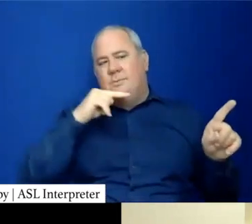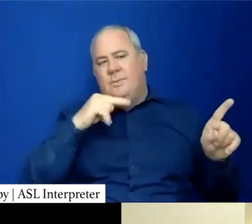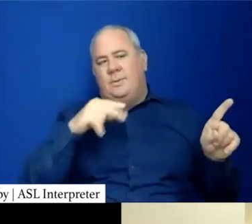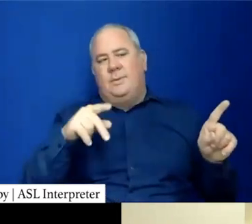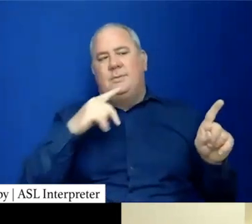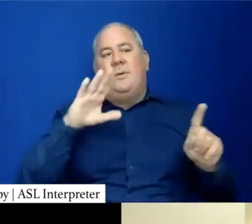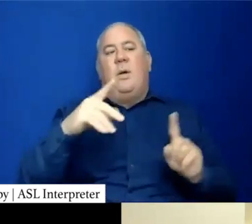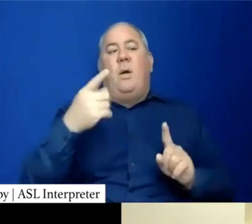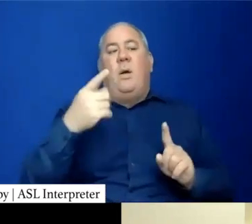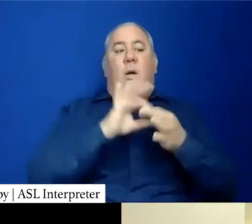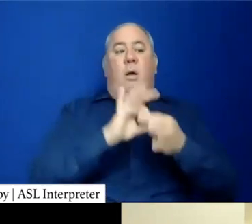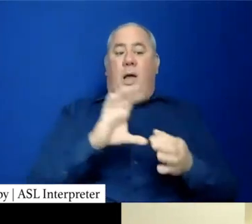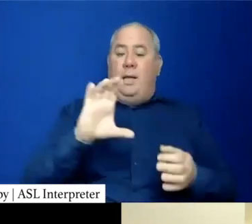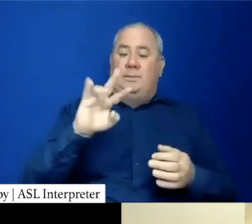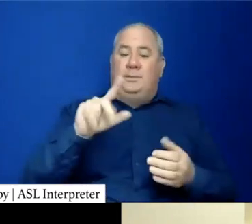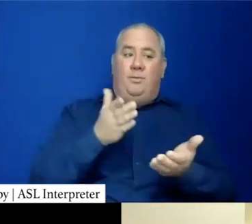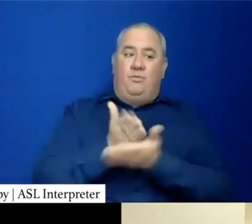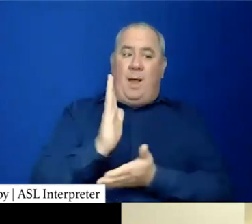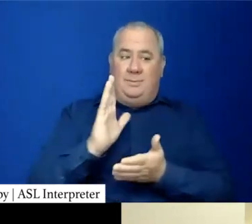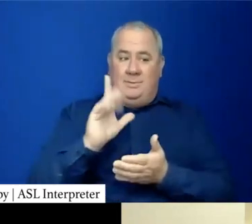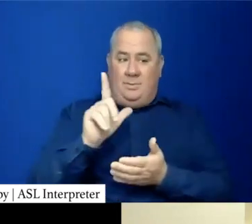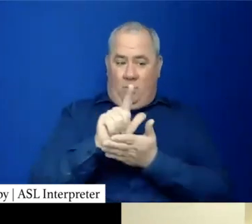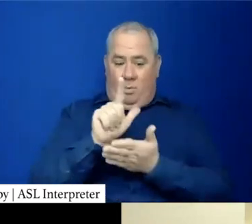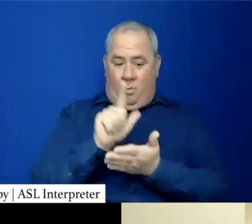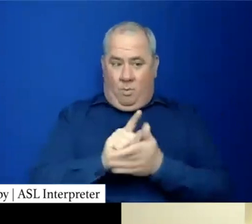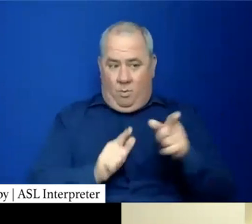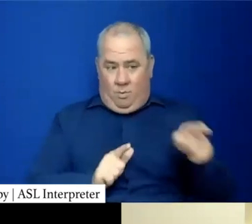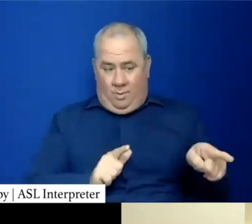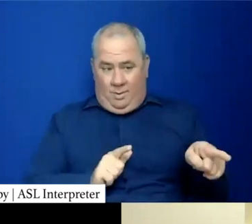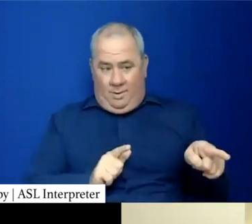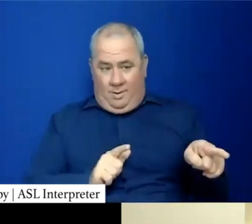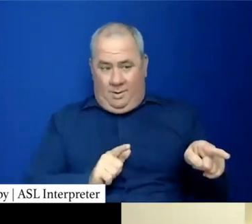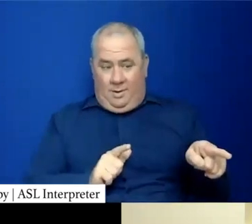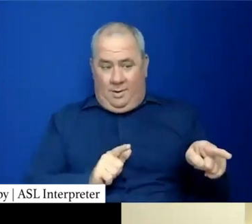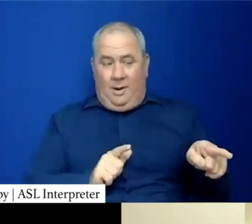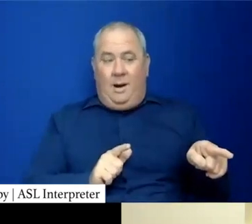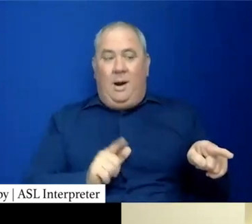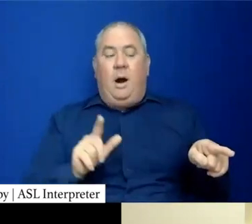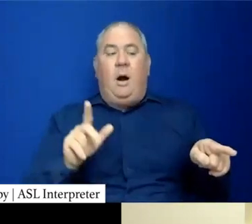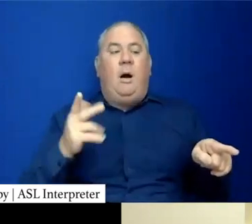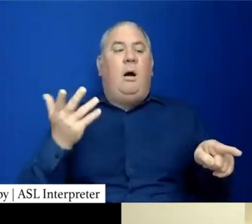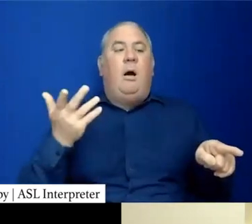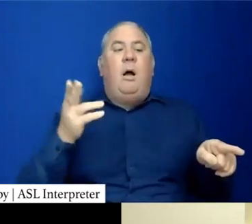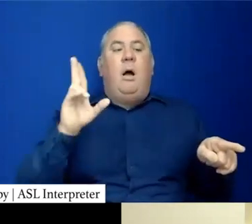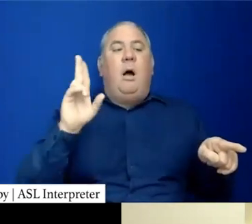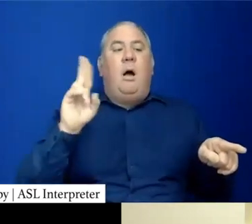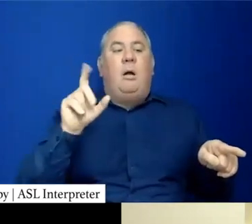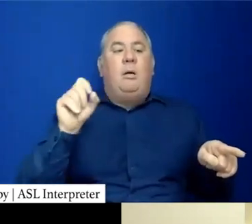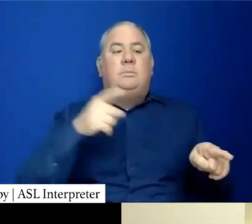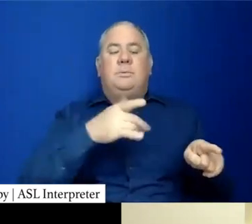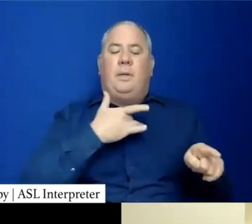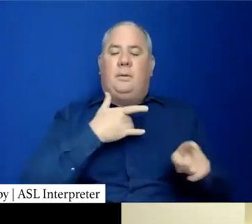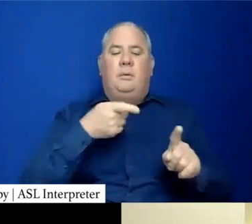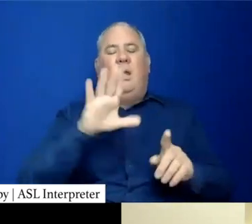unless it's too tough and cramps your style clause, which is to say the undue burden part of the